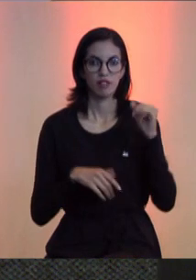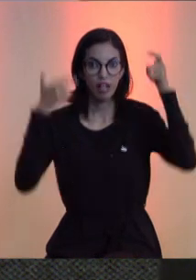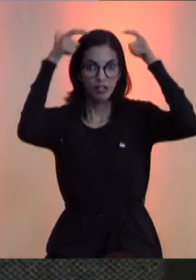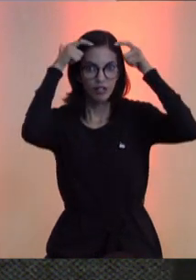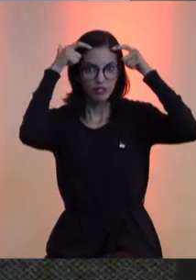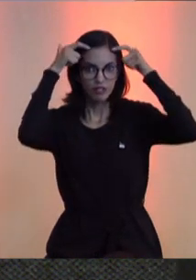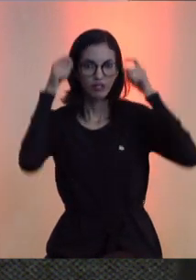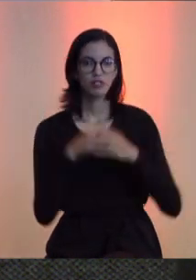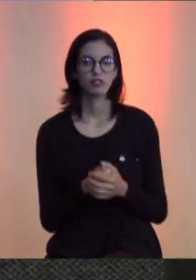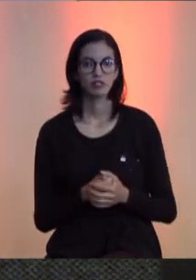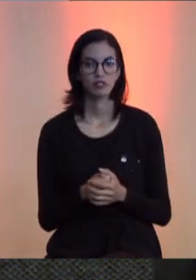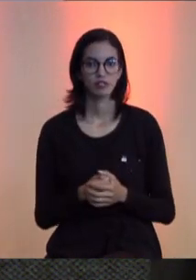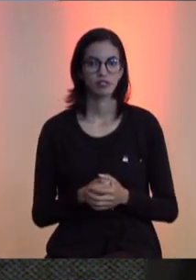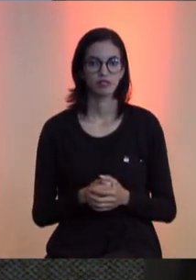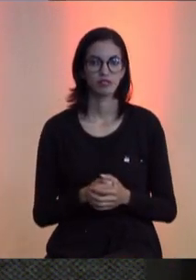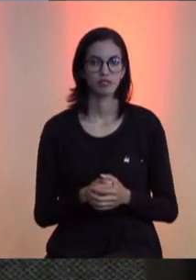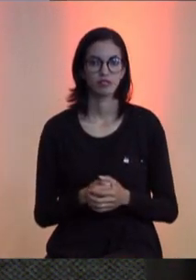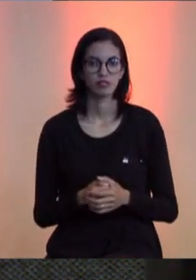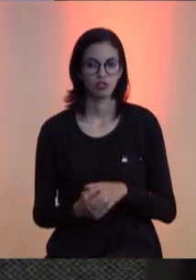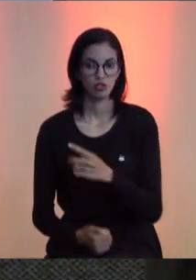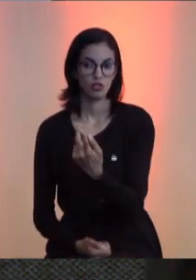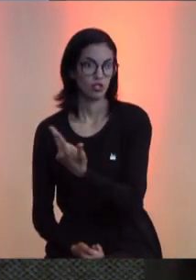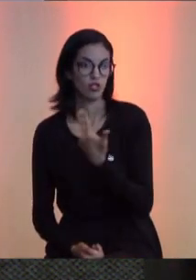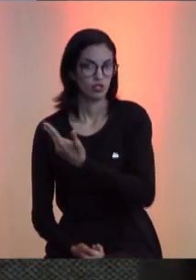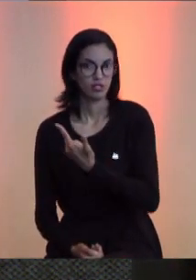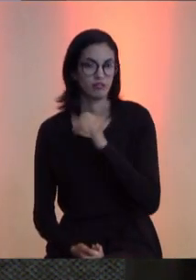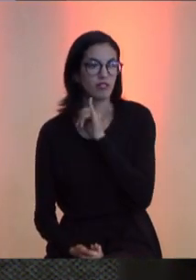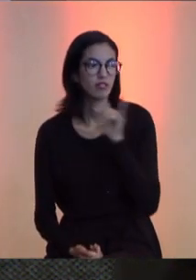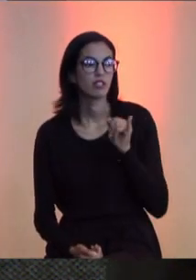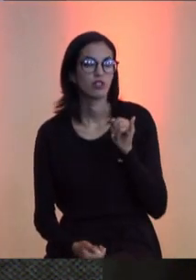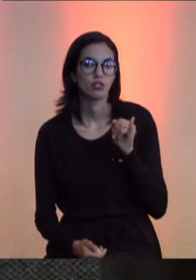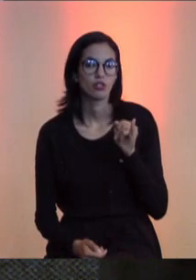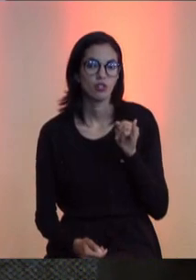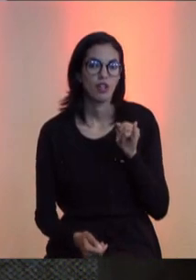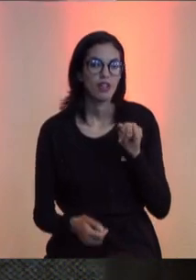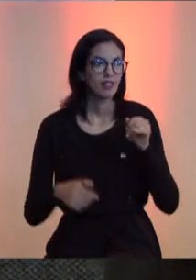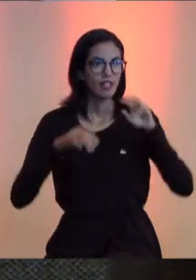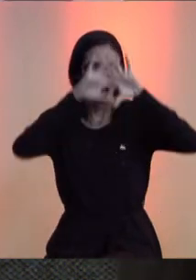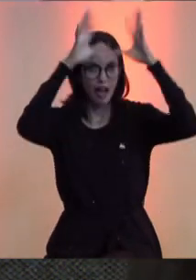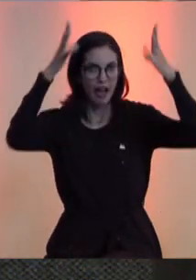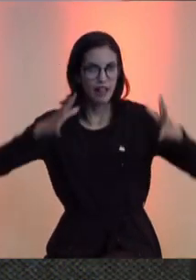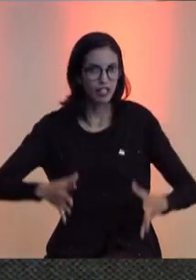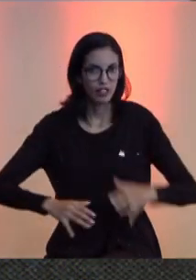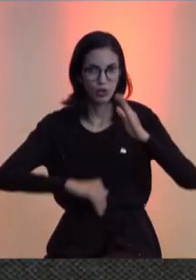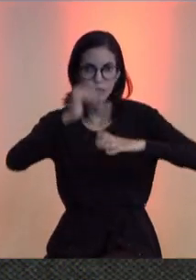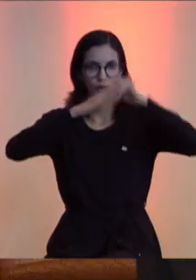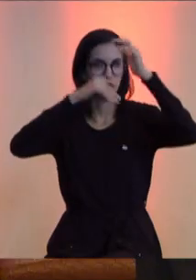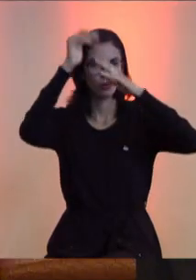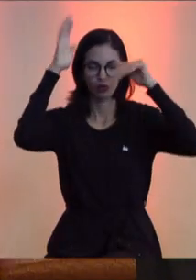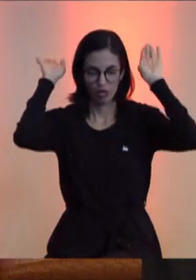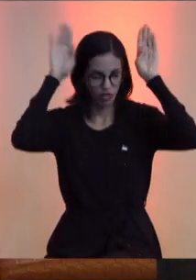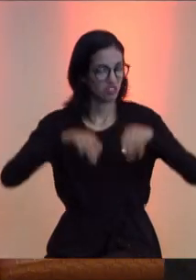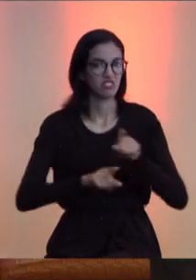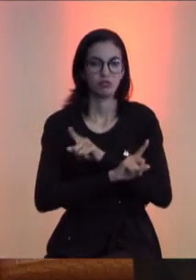set up. Que tu Dios no adoraremos, ni tampoco honraremos la estatua que has levantado. The title of our message